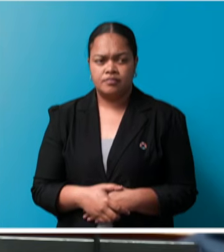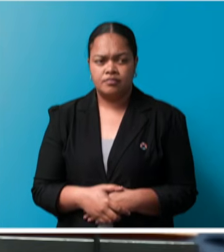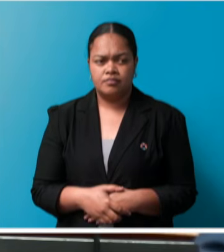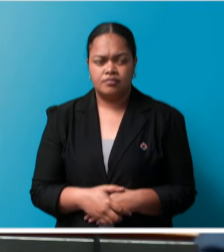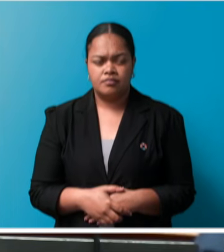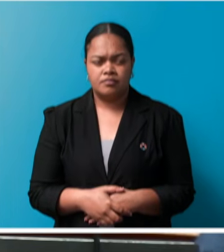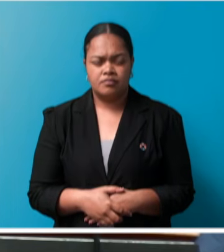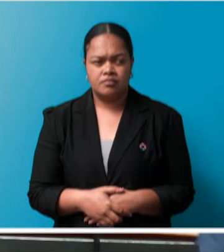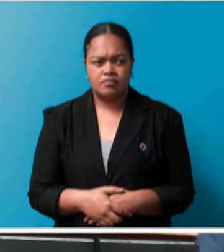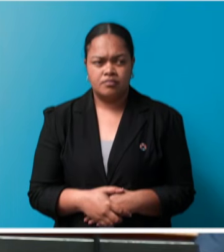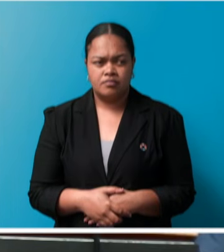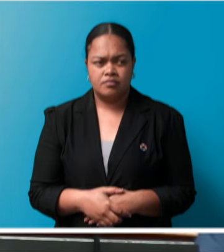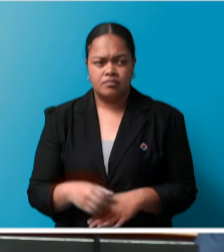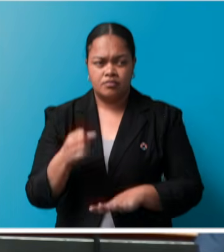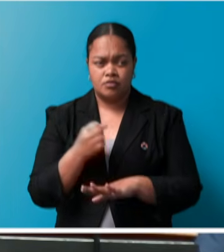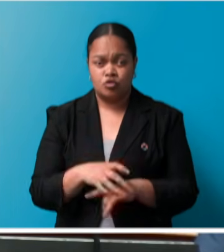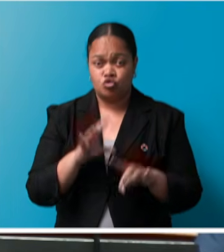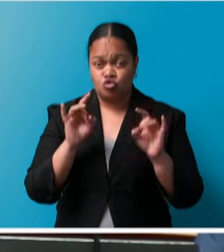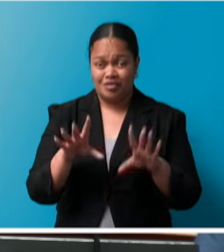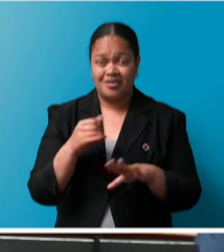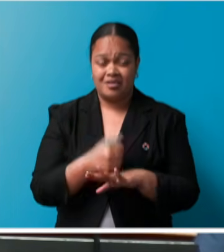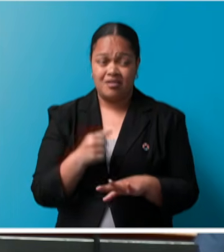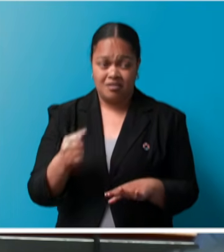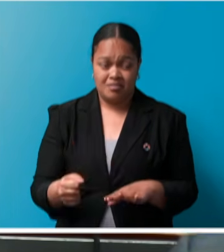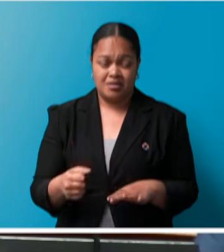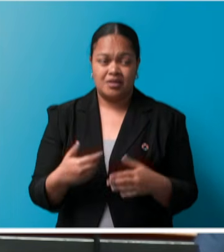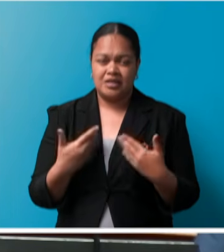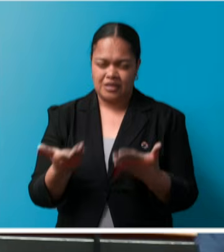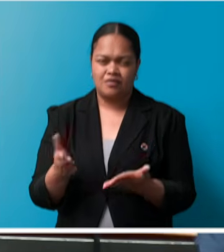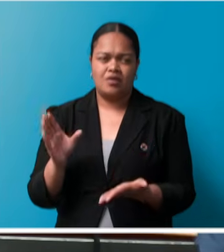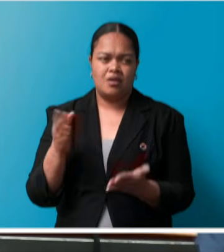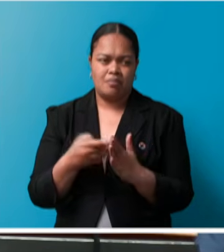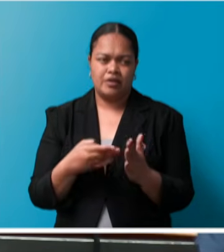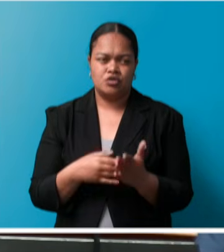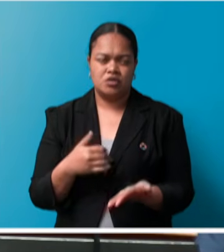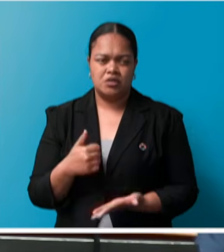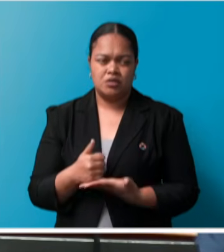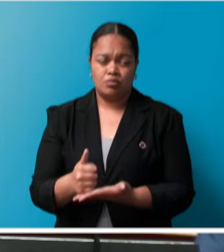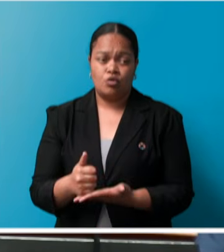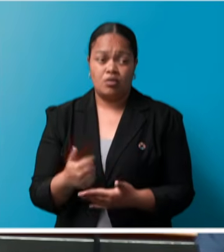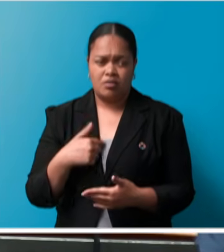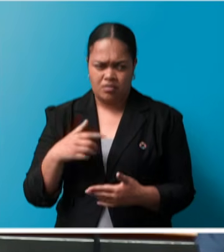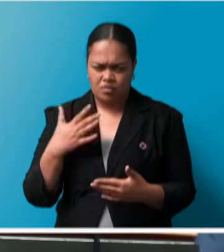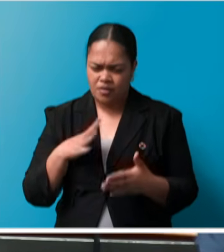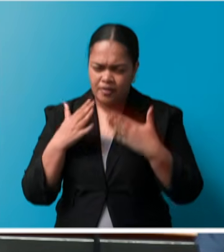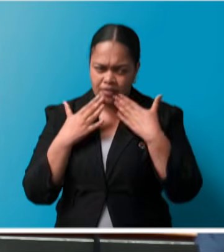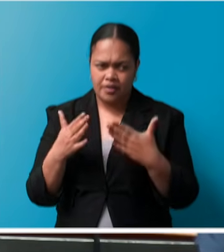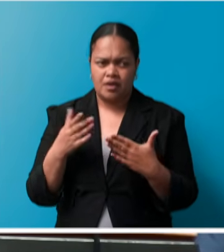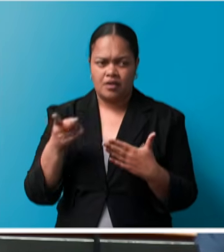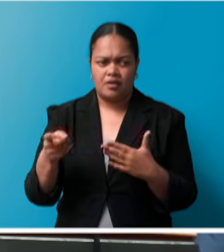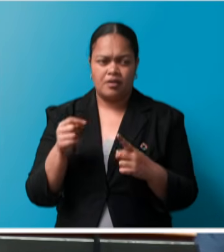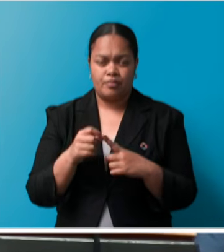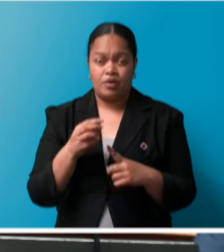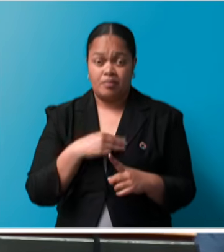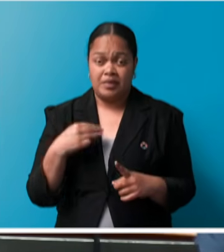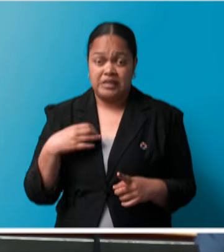The Australian government has given budget support. And I must thank our Prime Minister because he